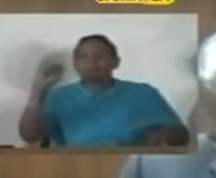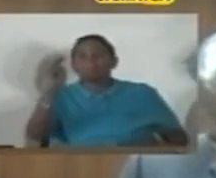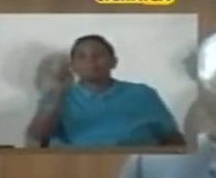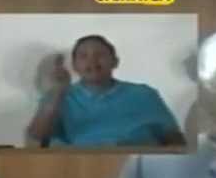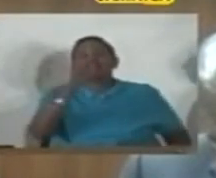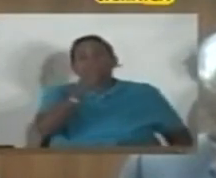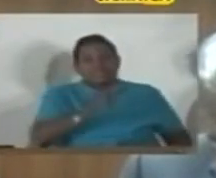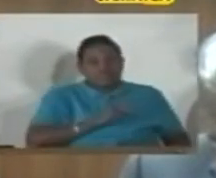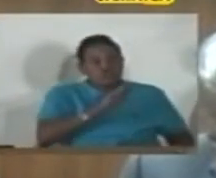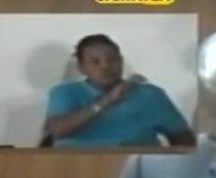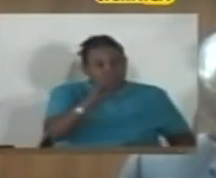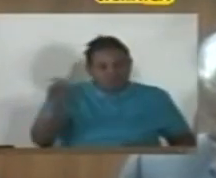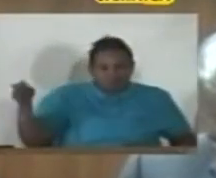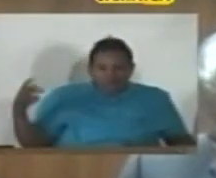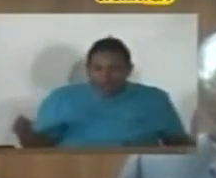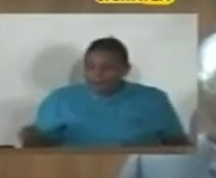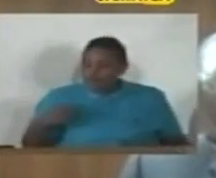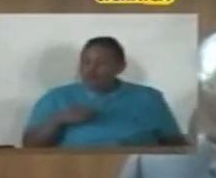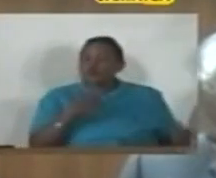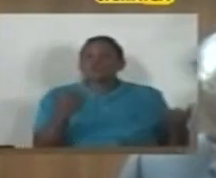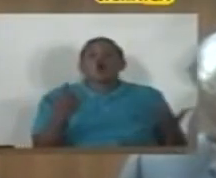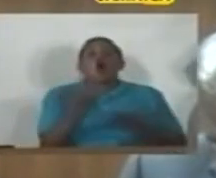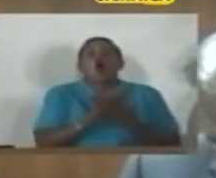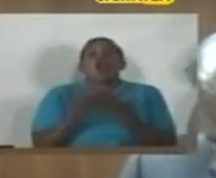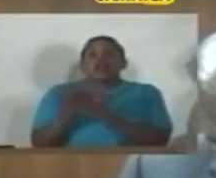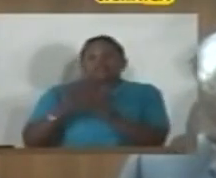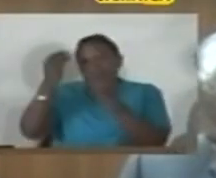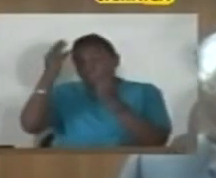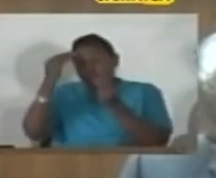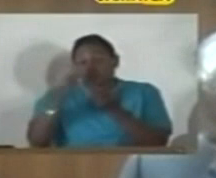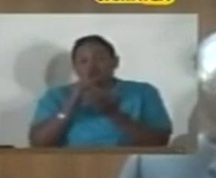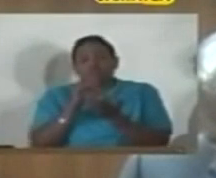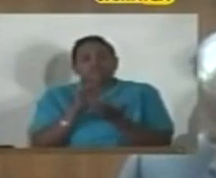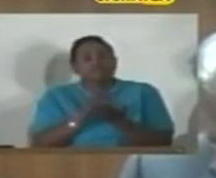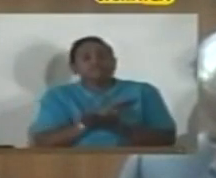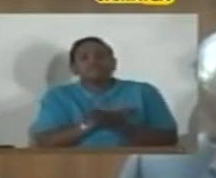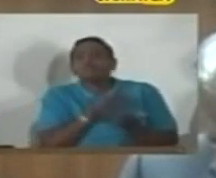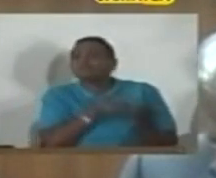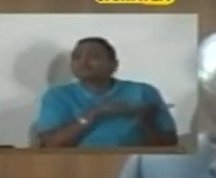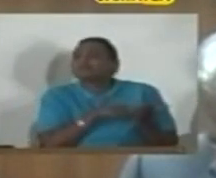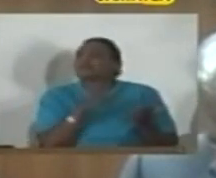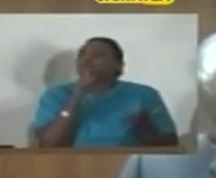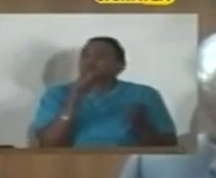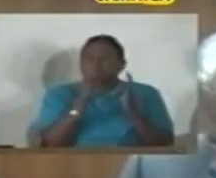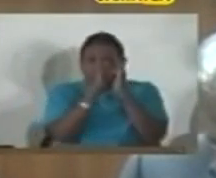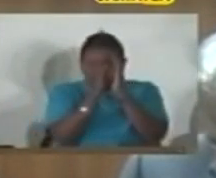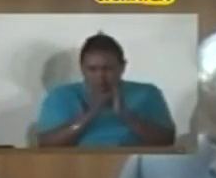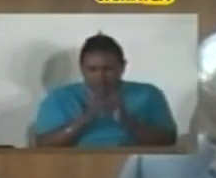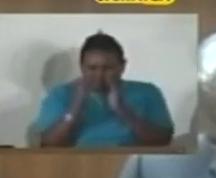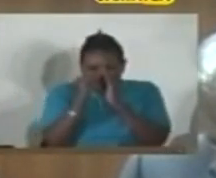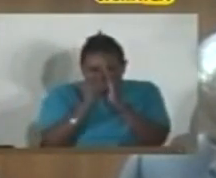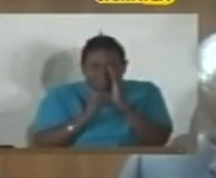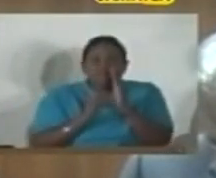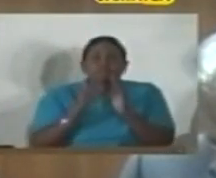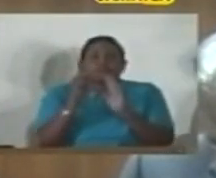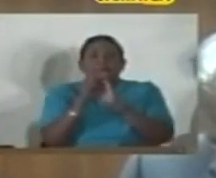area. We are now collating inputs on the green paper to validate and fine-tune the policy. We intend to have